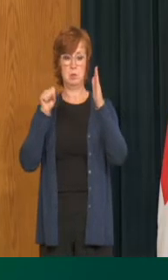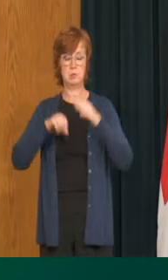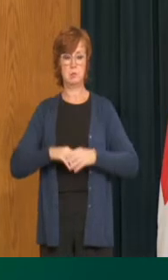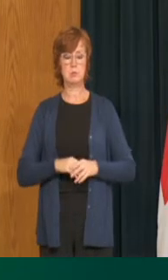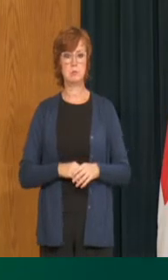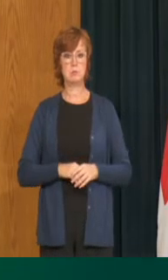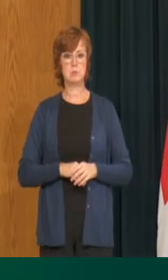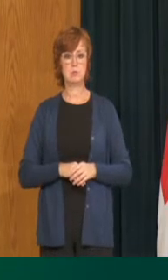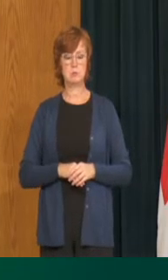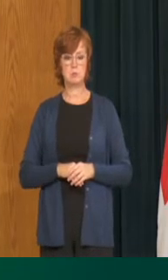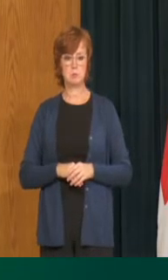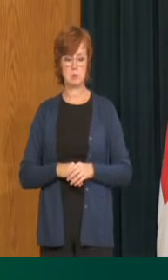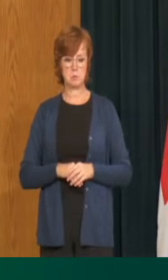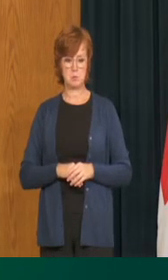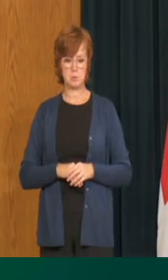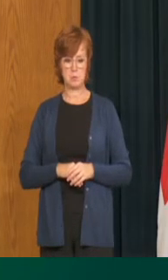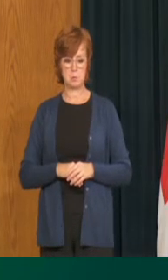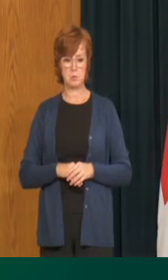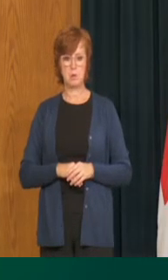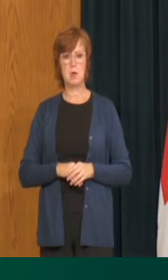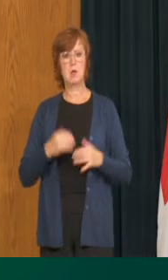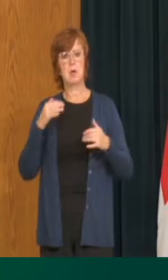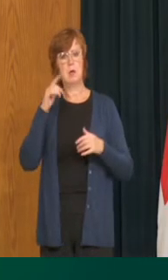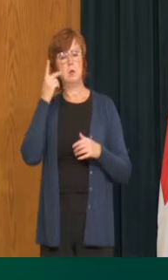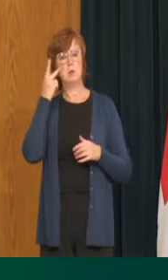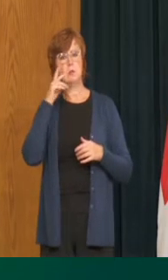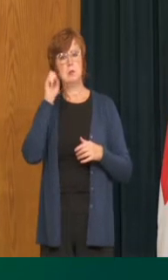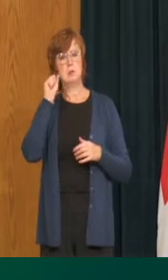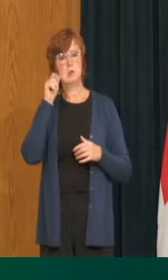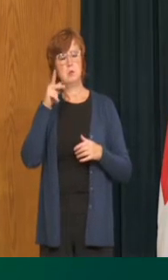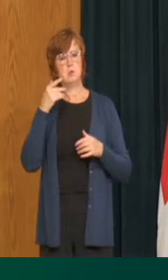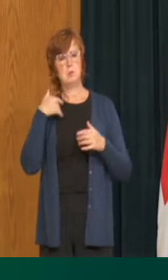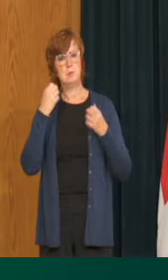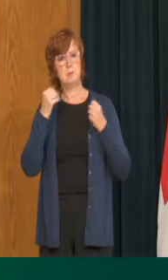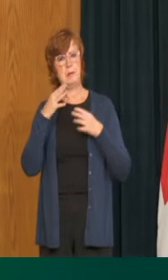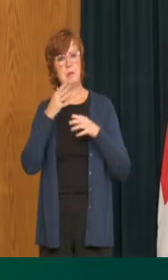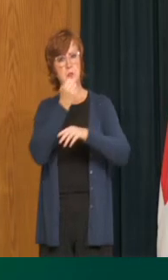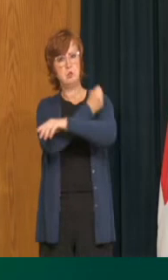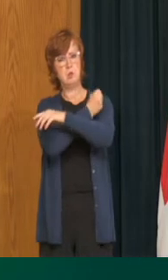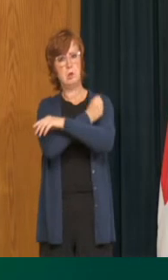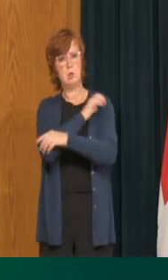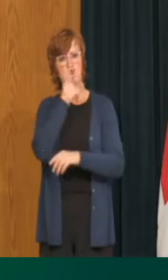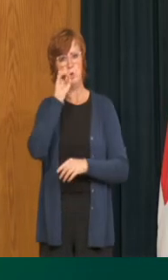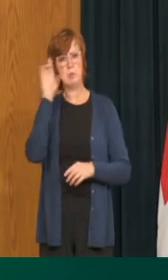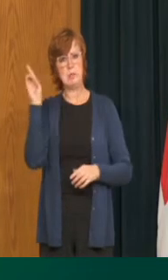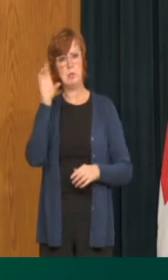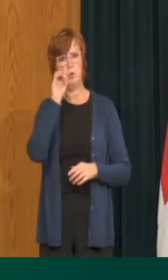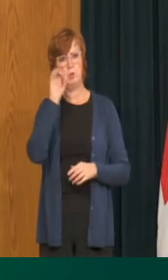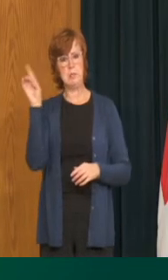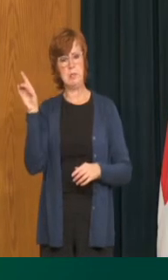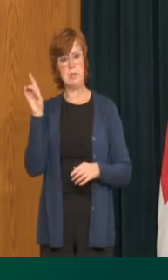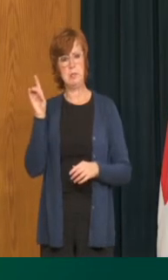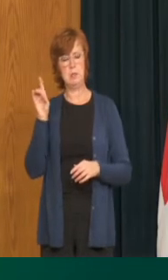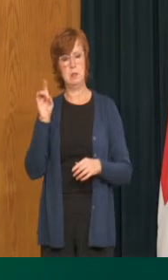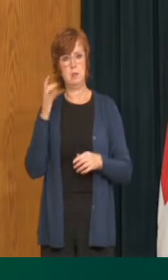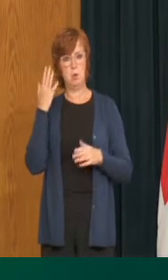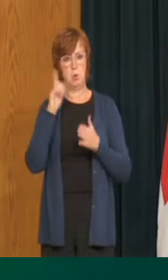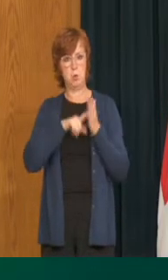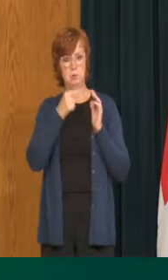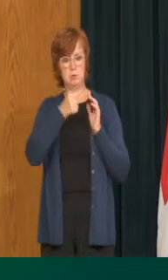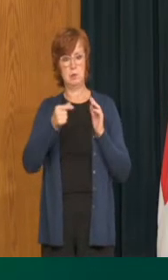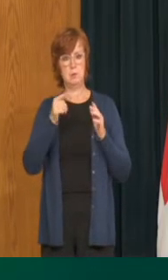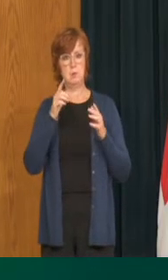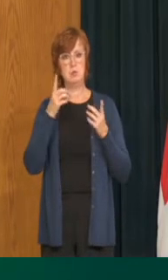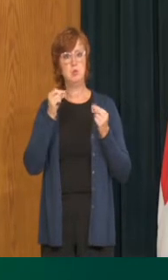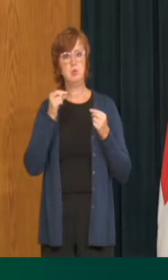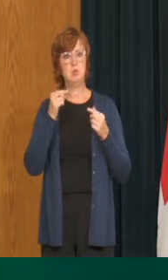know that there's a real spike in overdoses in Saskatchewan. So I was wondering, what would the government do to help curb this